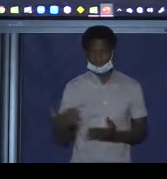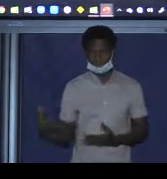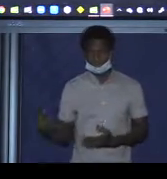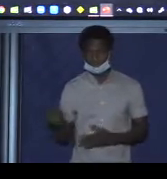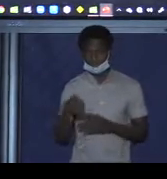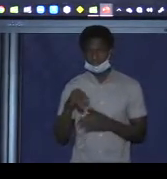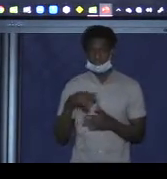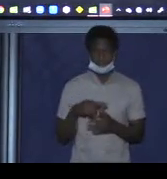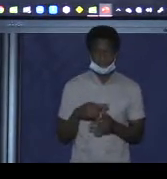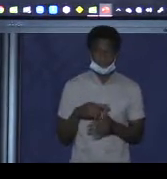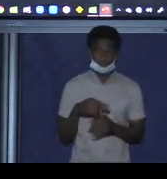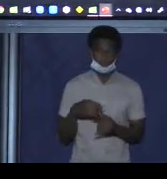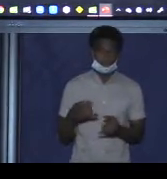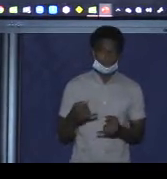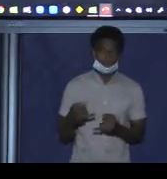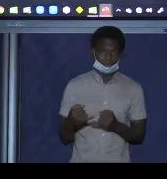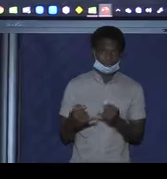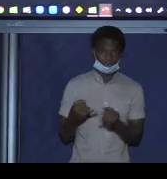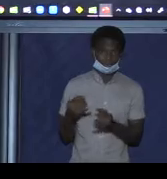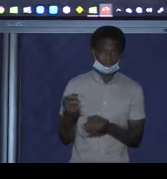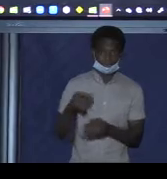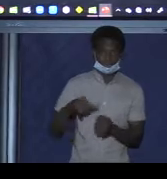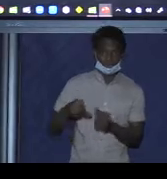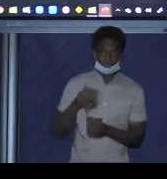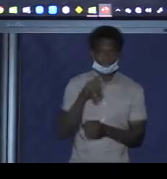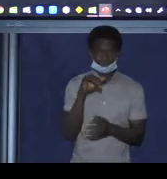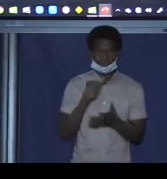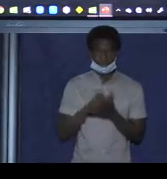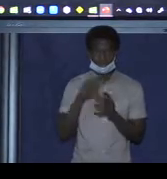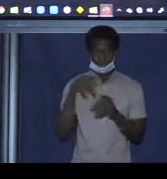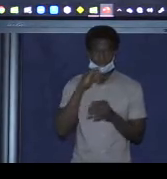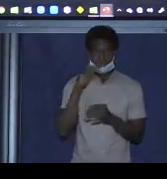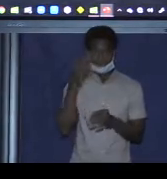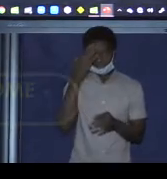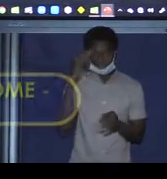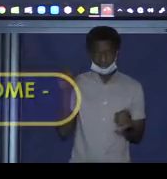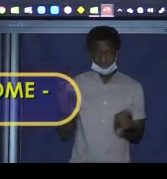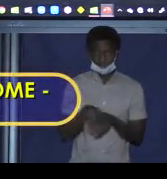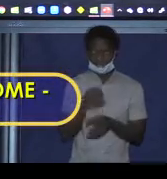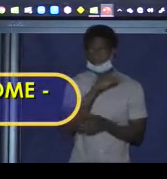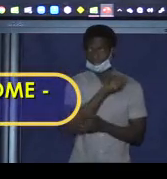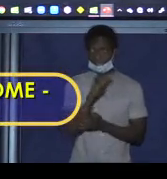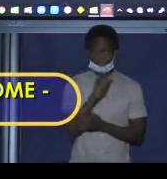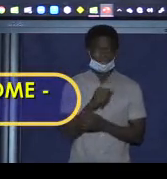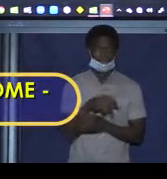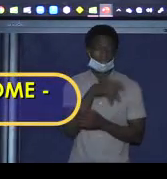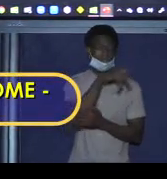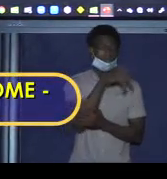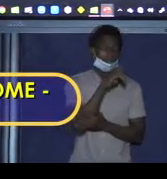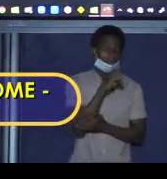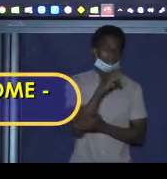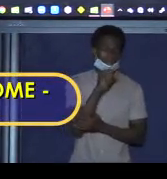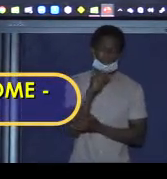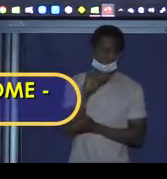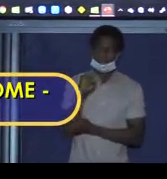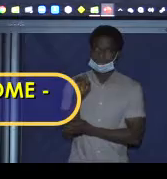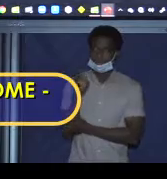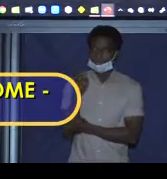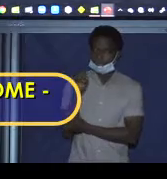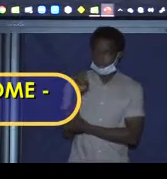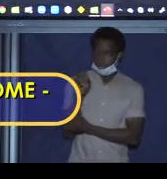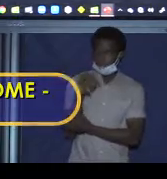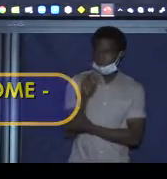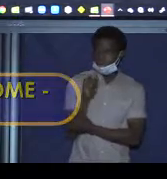in things or in issues around you. That person is known as a pessimist. The person is known as